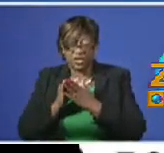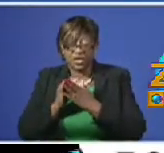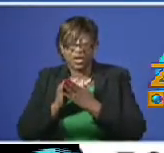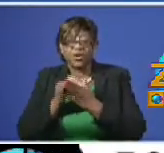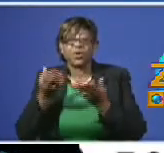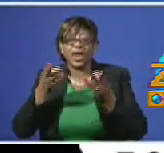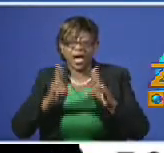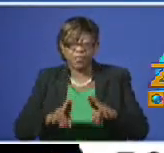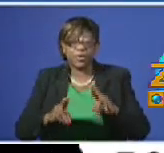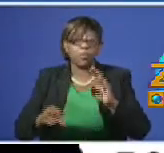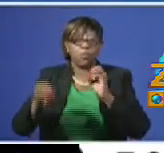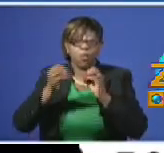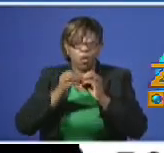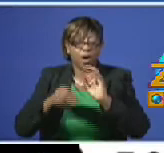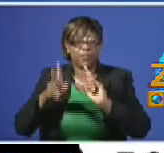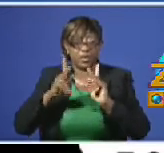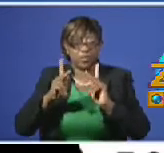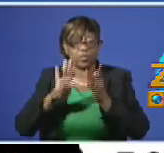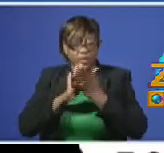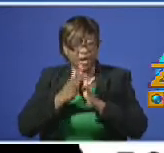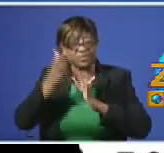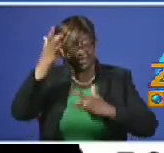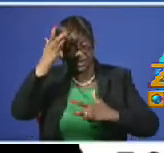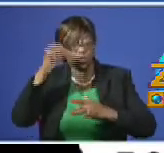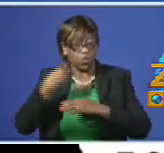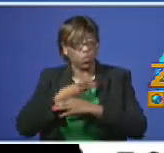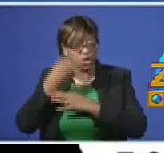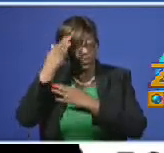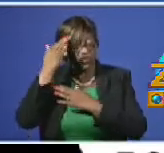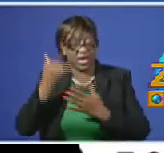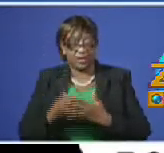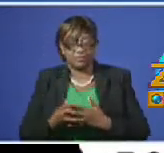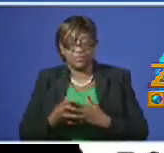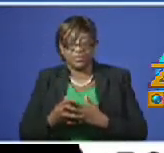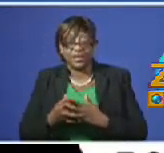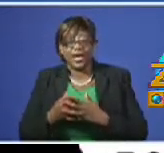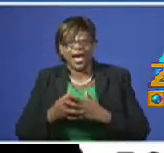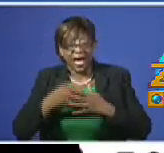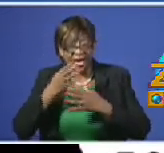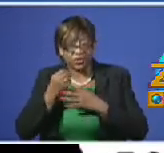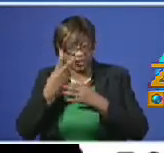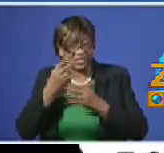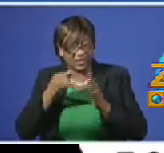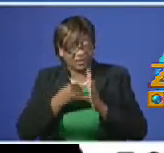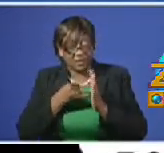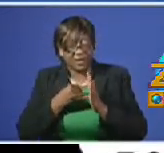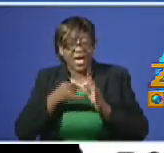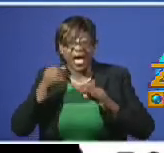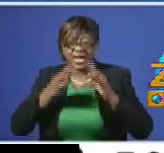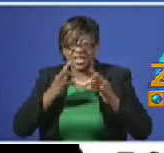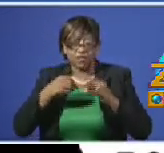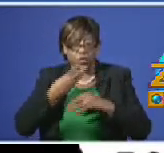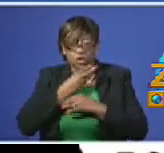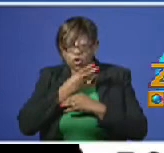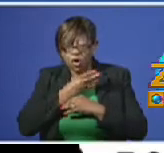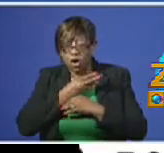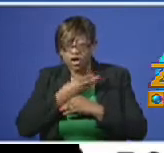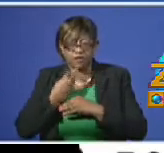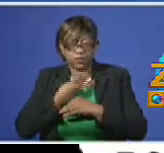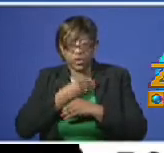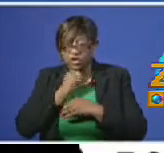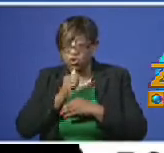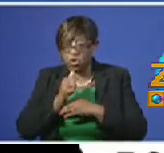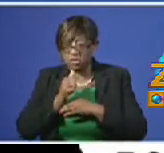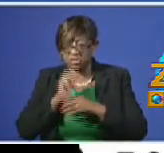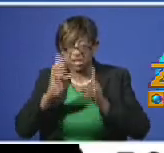a large number of cases that were going to come along, and we saw that. We knew that if we didn't implement, some of the more